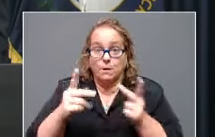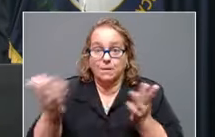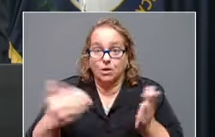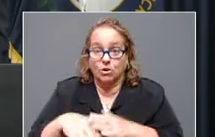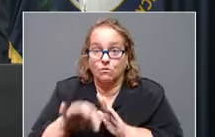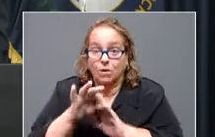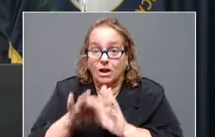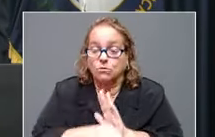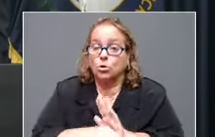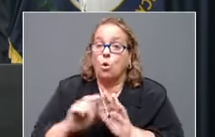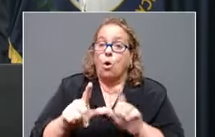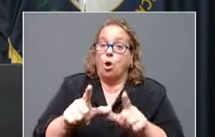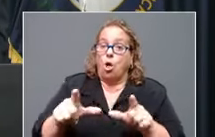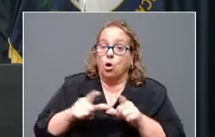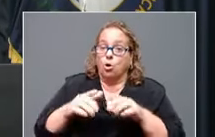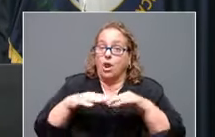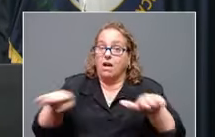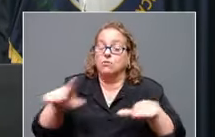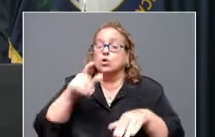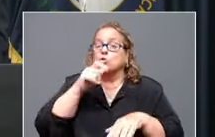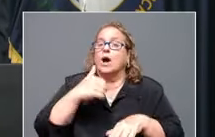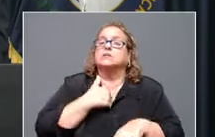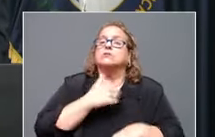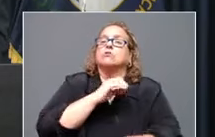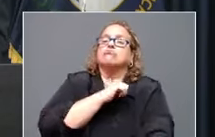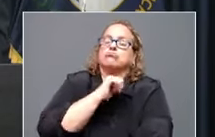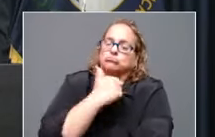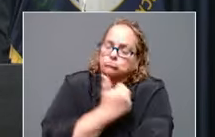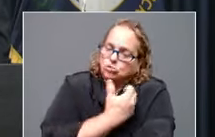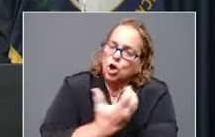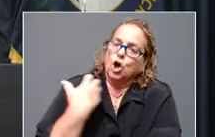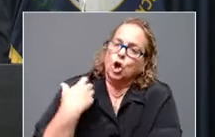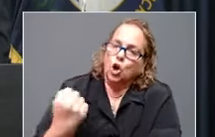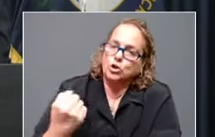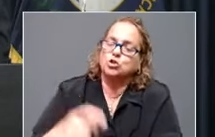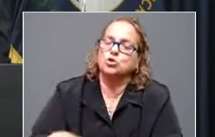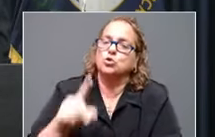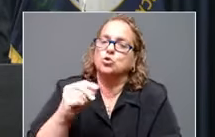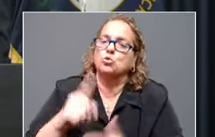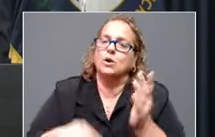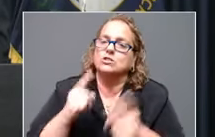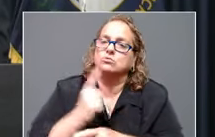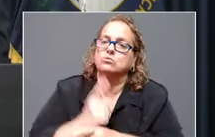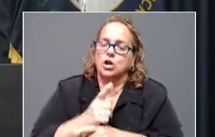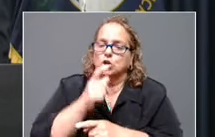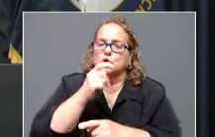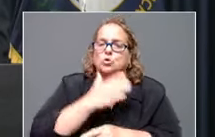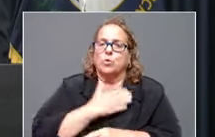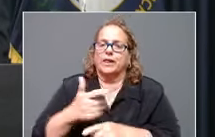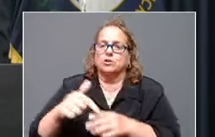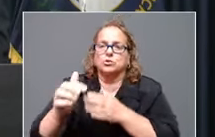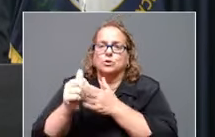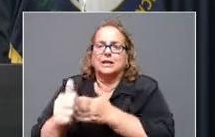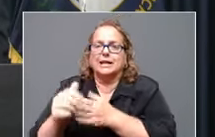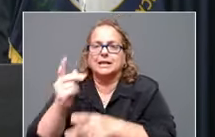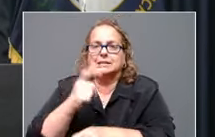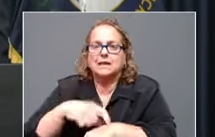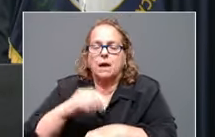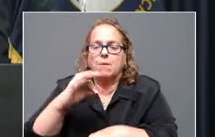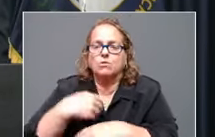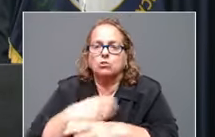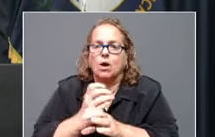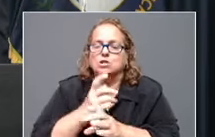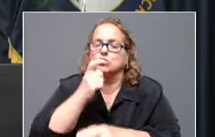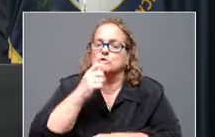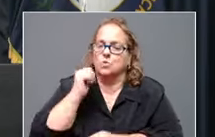yeah, this is the right thing. It's time. We're going to put our kids first. And I want to be successful. I want to make sure that I can